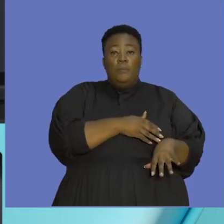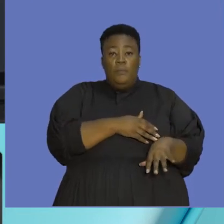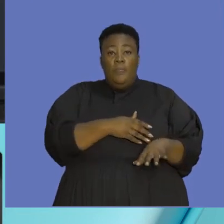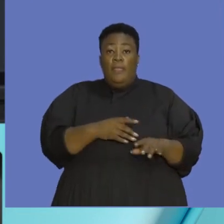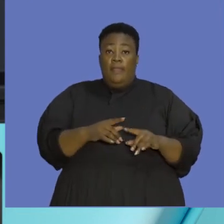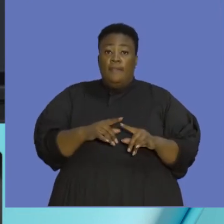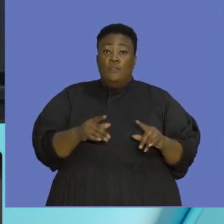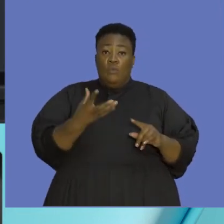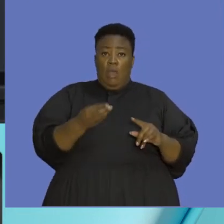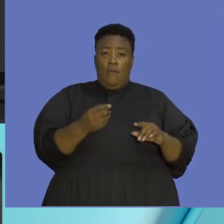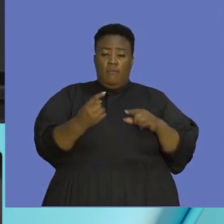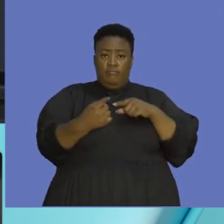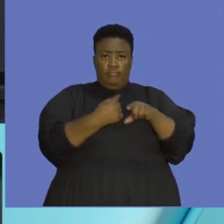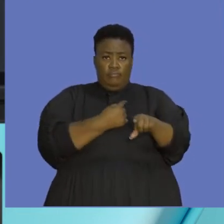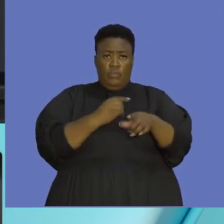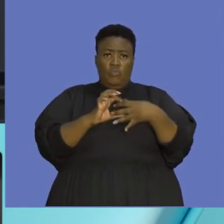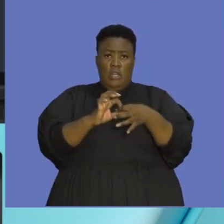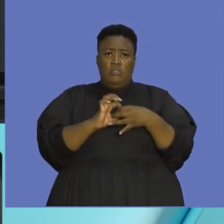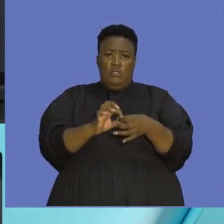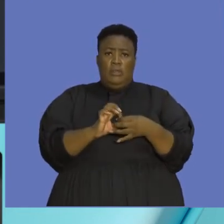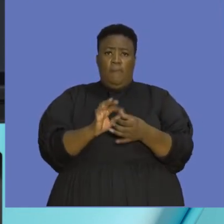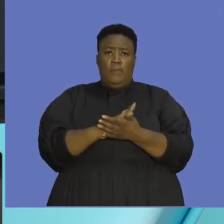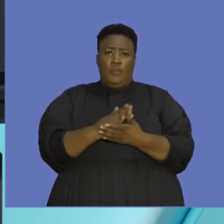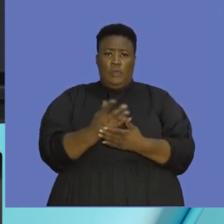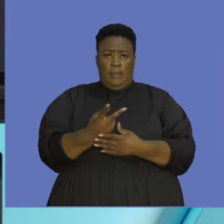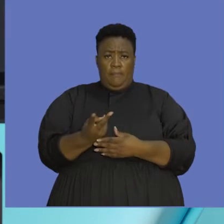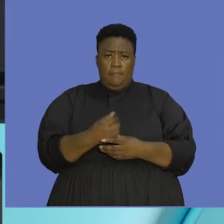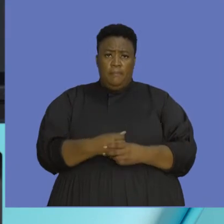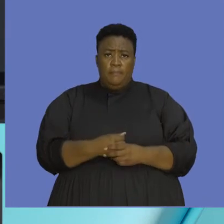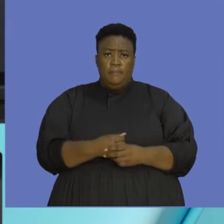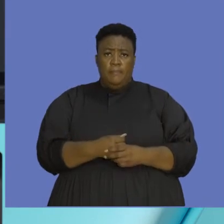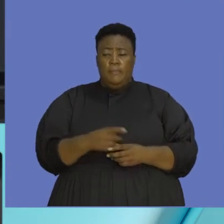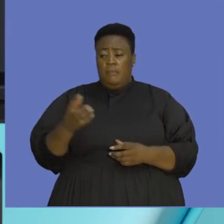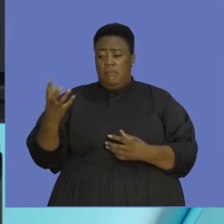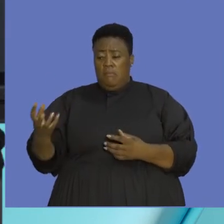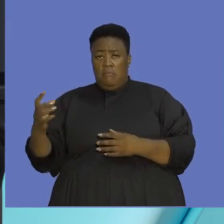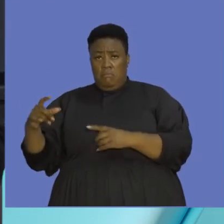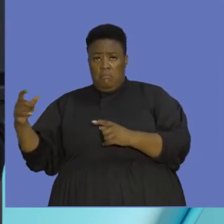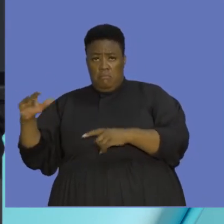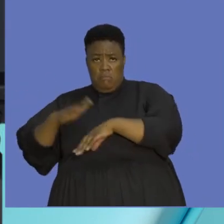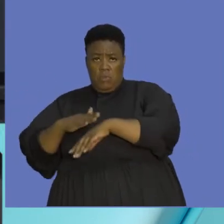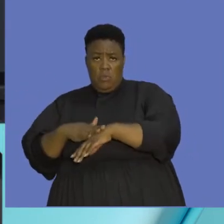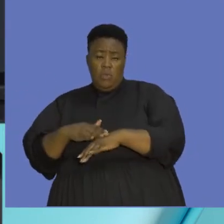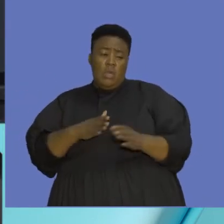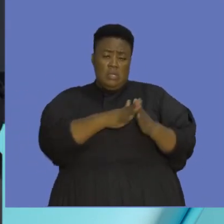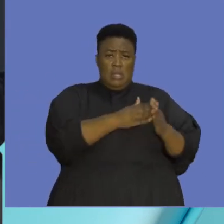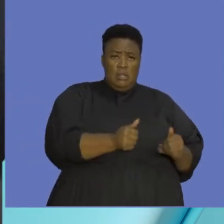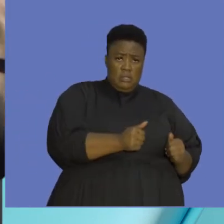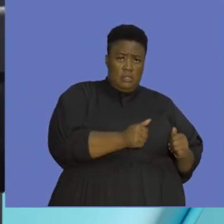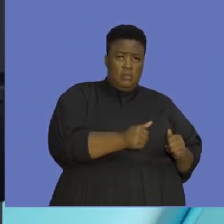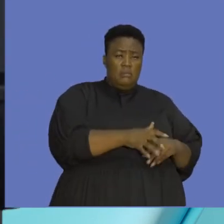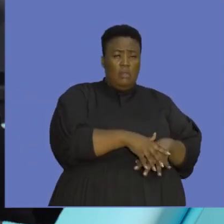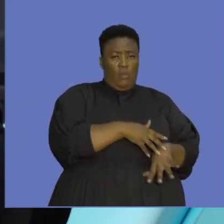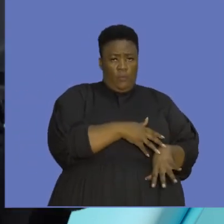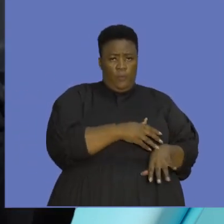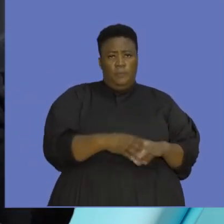using the word proportionality yet, but there's an inverse relationship between them, okay? Mass got bigger,